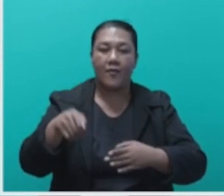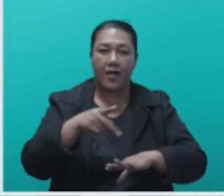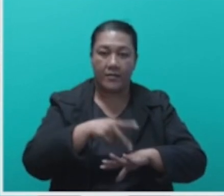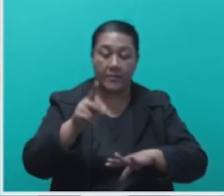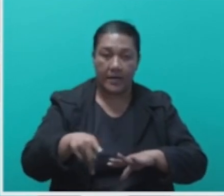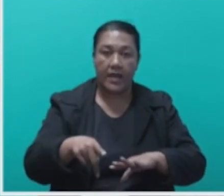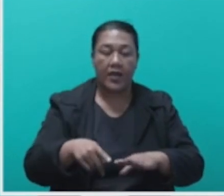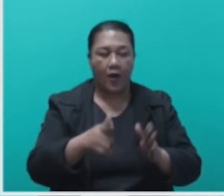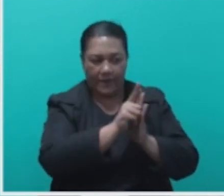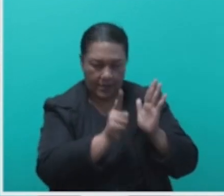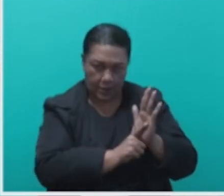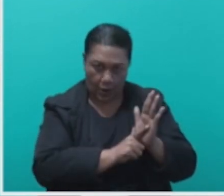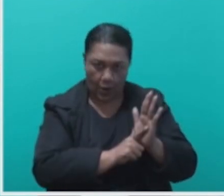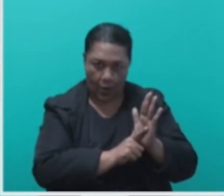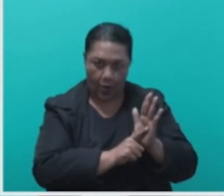as soon as practicable.